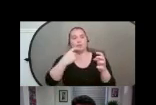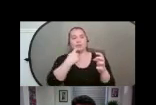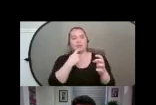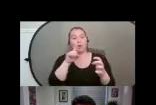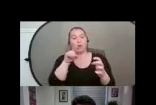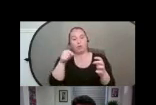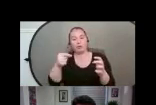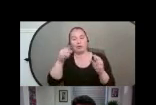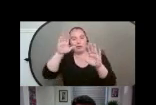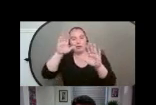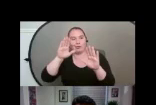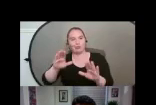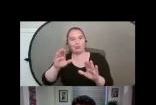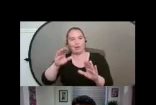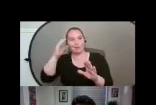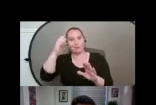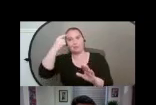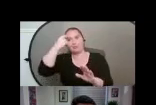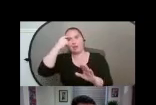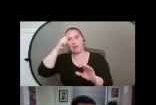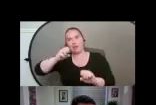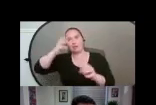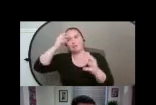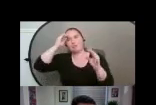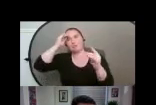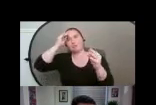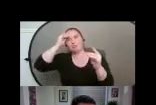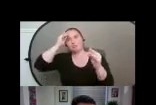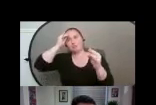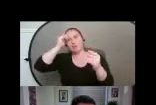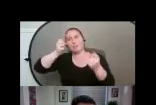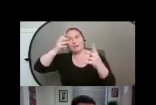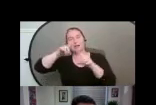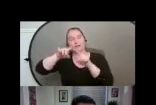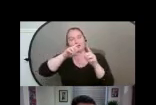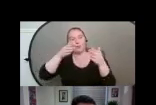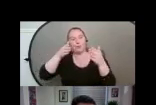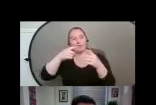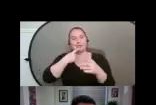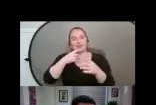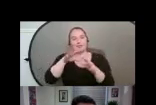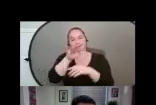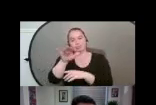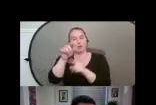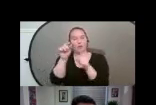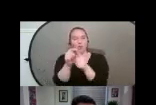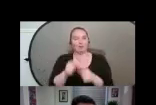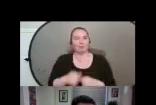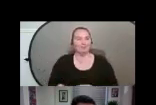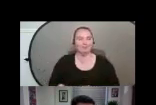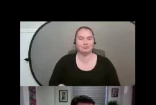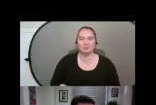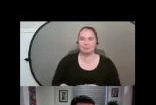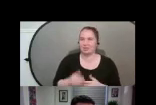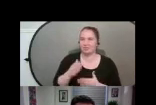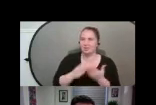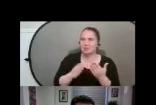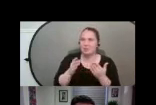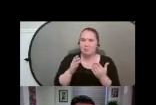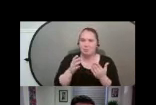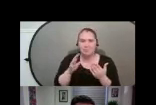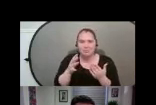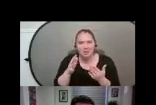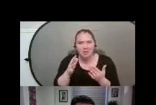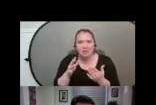I like to misspell it multiple times in the same sentence. Is there some kind of sentence structure problem there, or am I just maybe not reading it right.